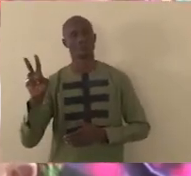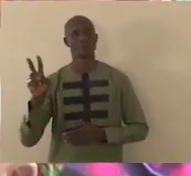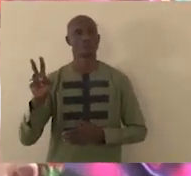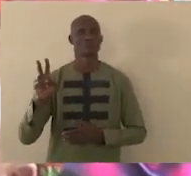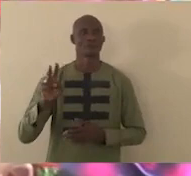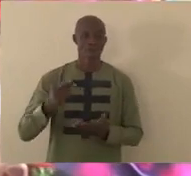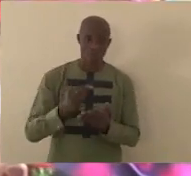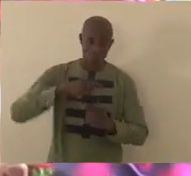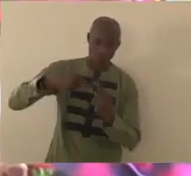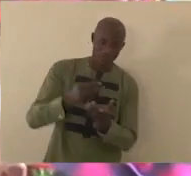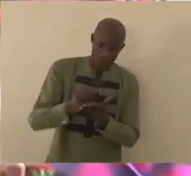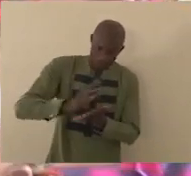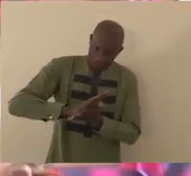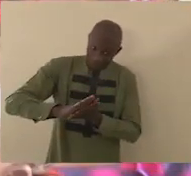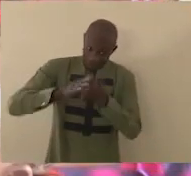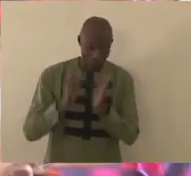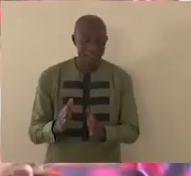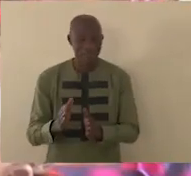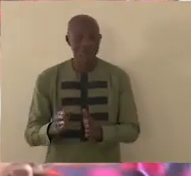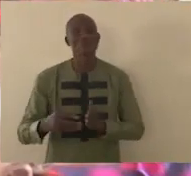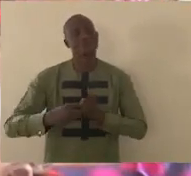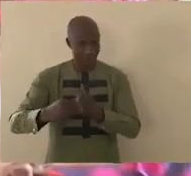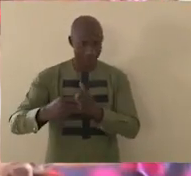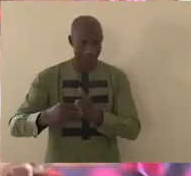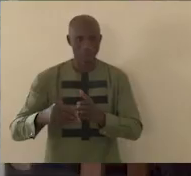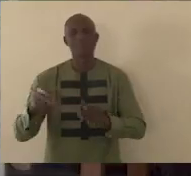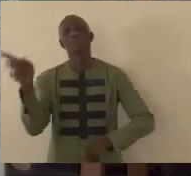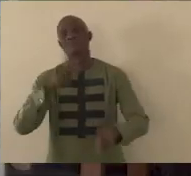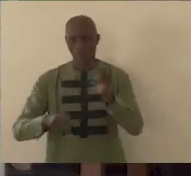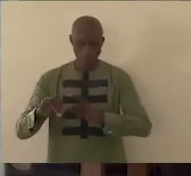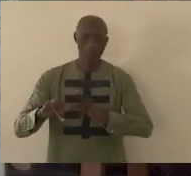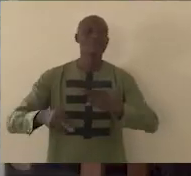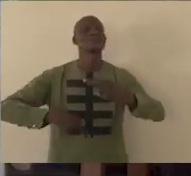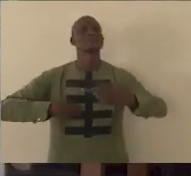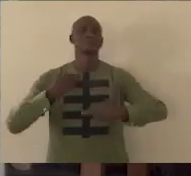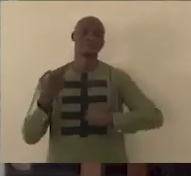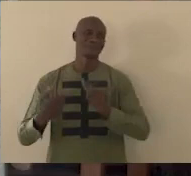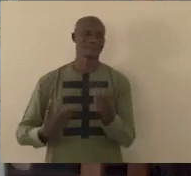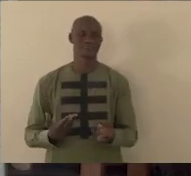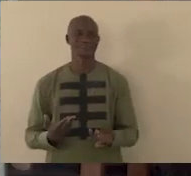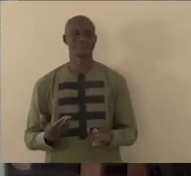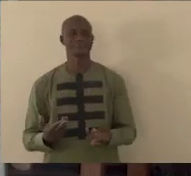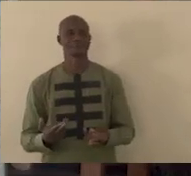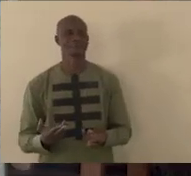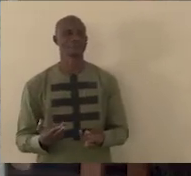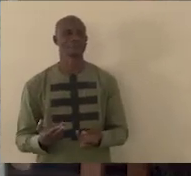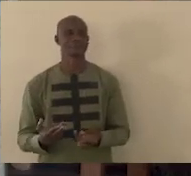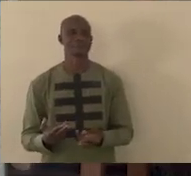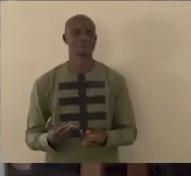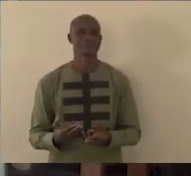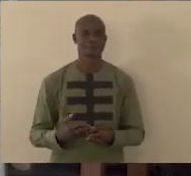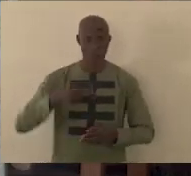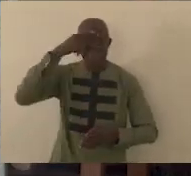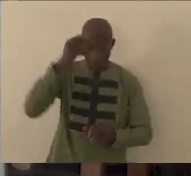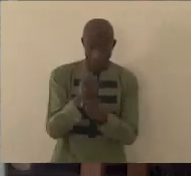Yes, that when the righteous rule, people rejoice. When the righteous are in authority, people rejoice. The